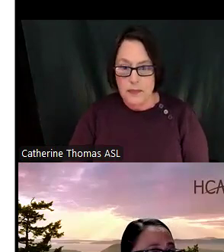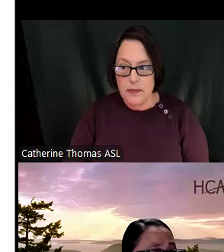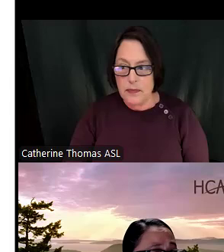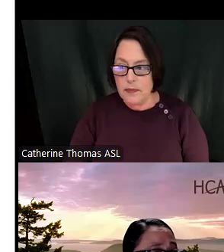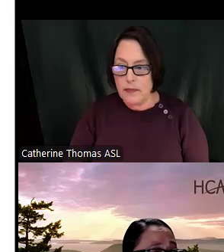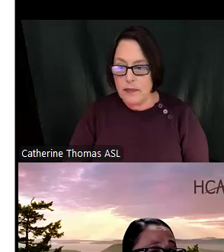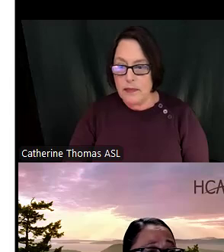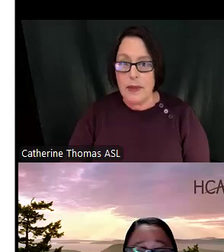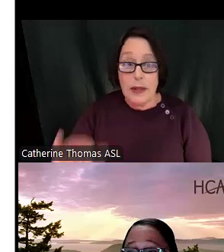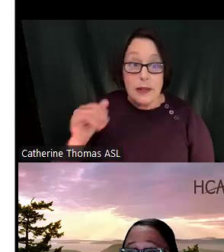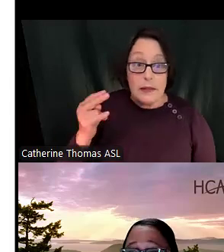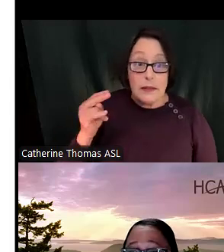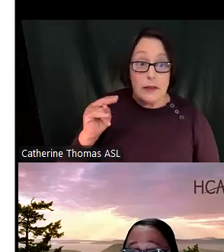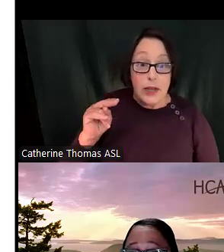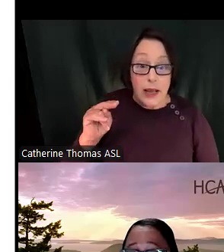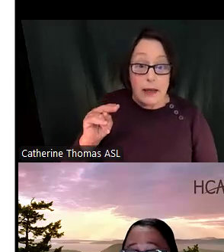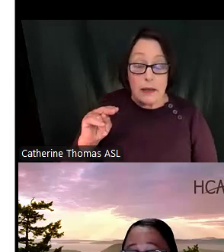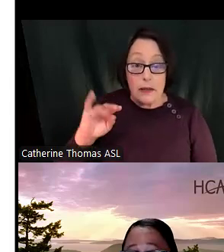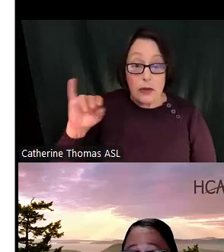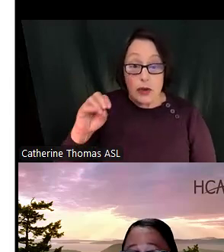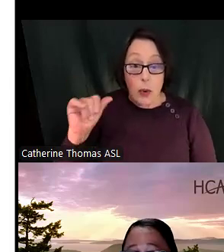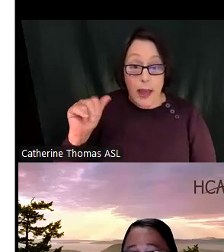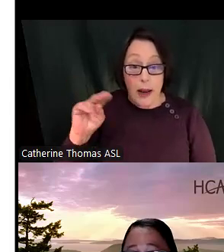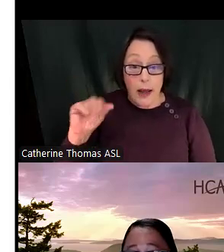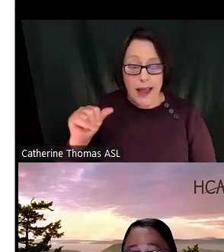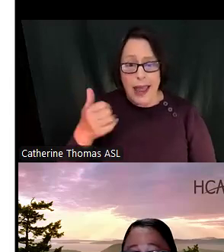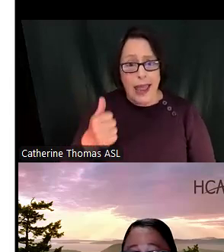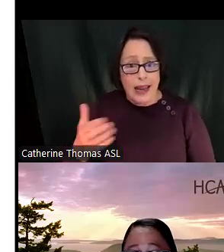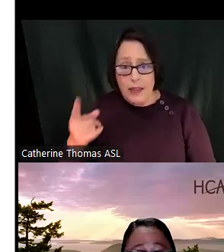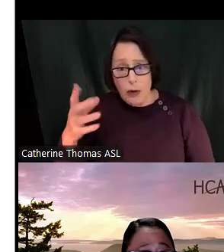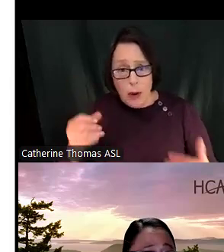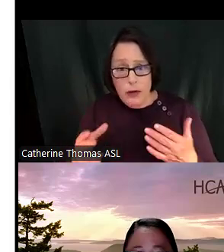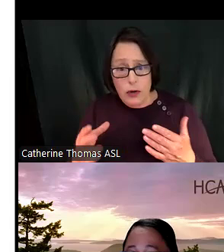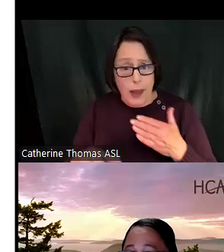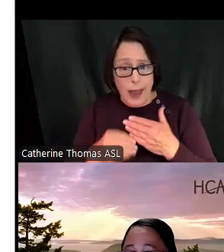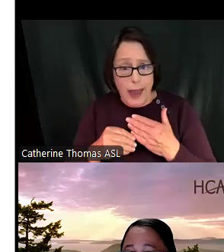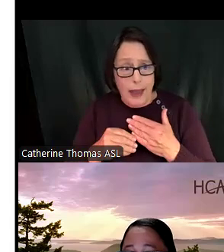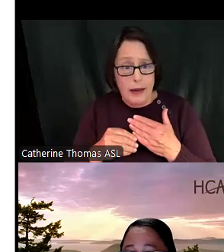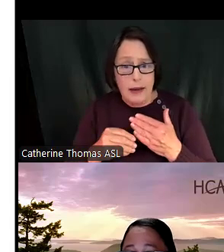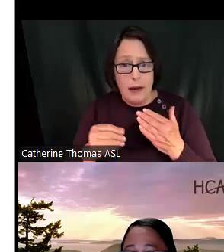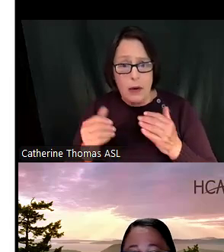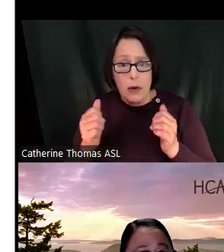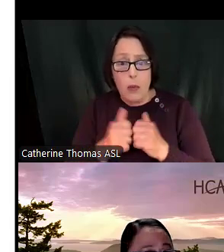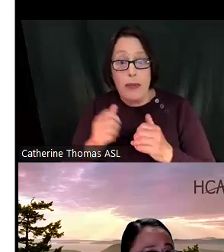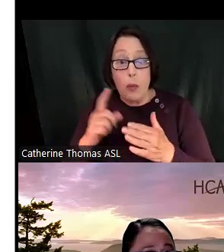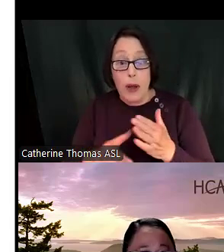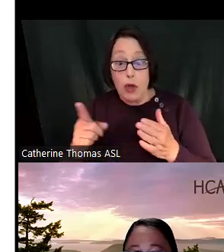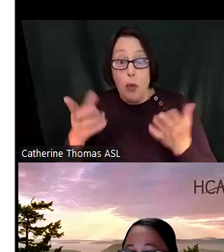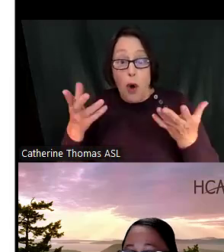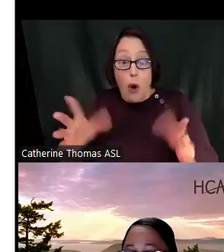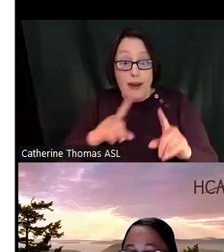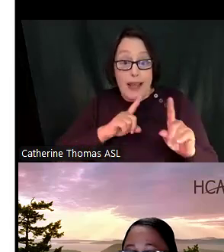Jen and Joanna, anything that you would add from the questions you've added or you've answered in the chat